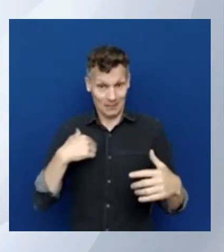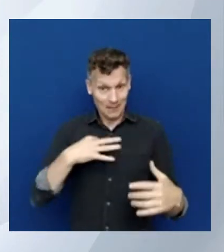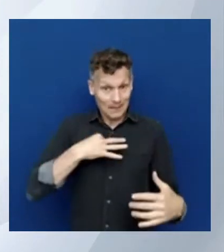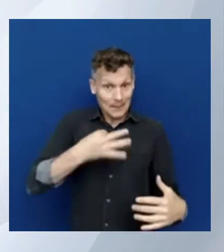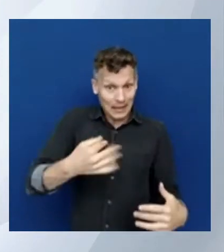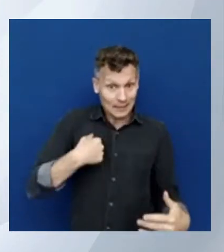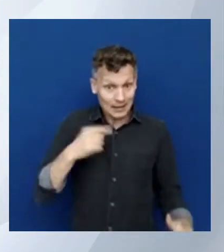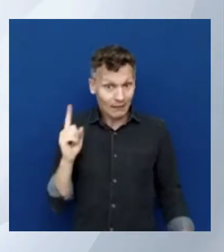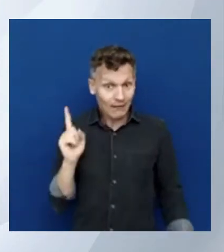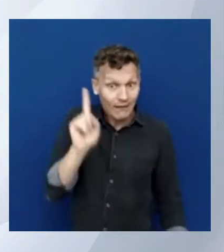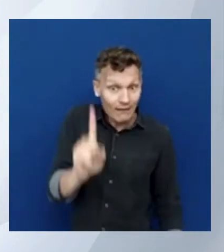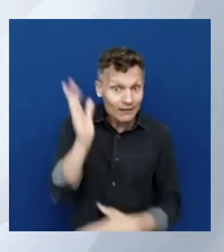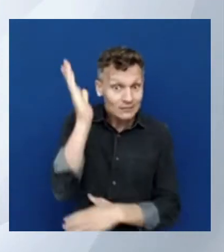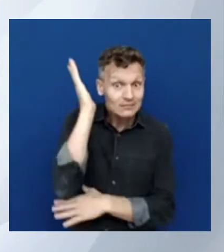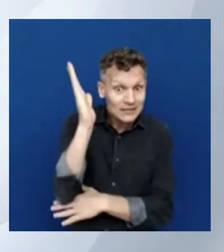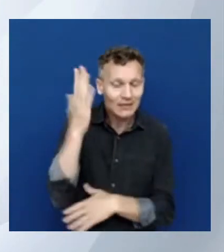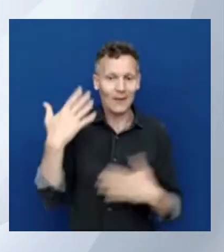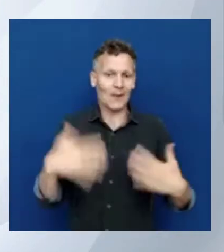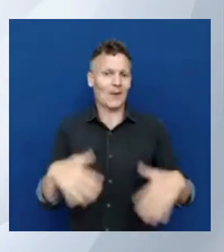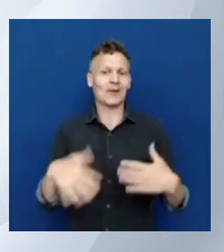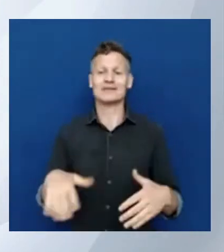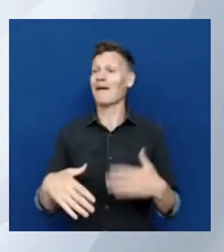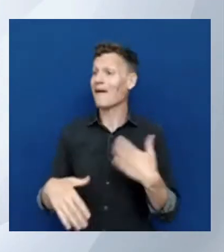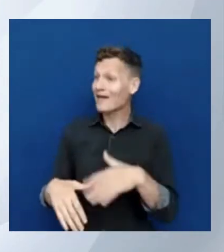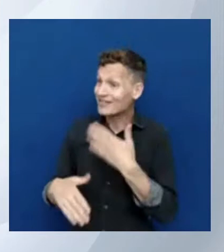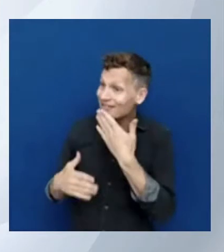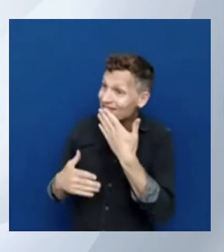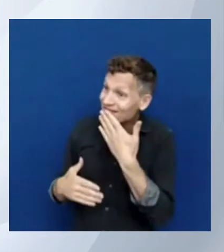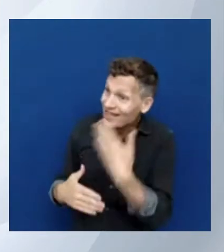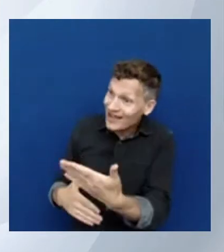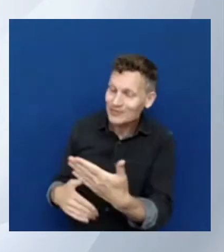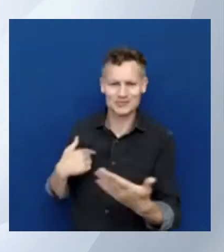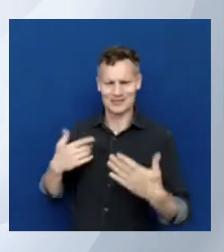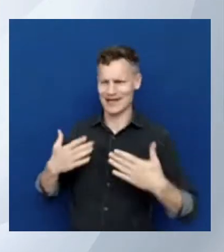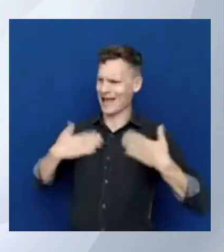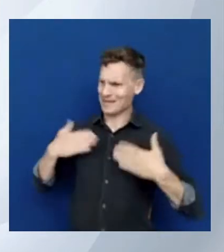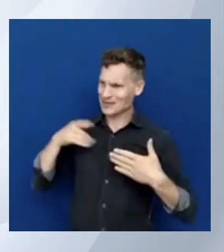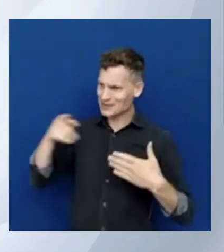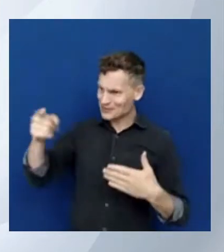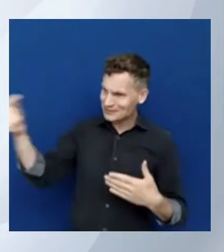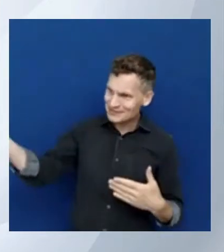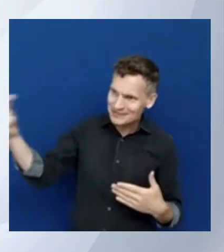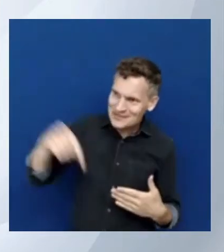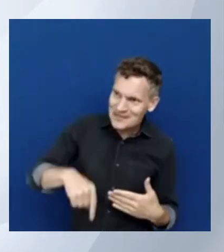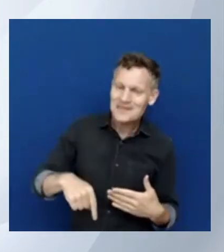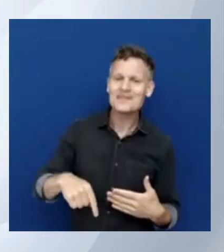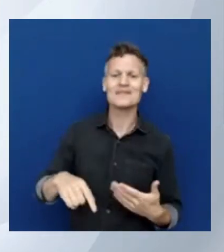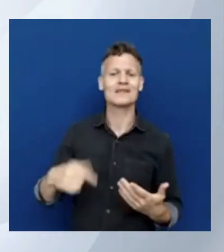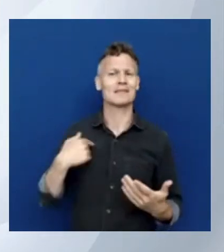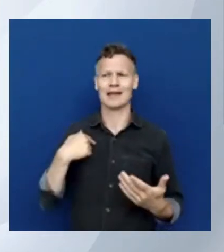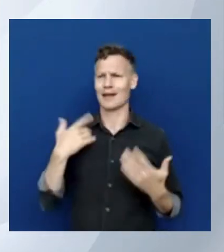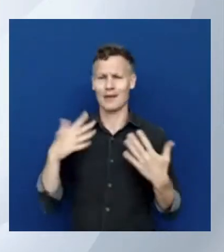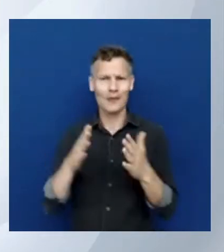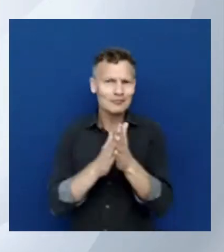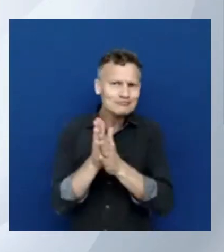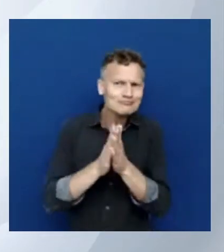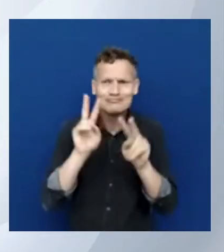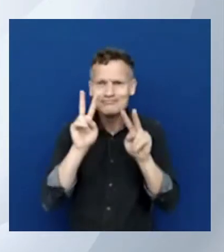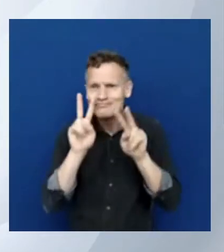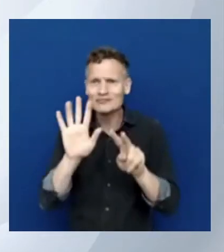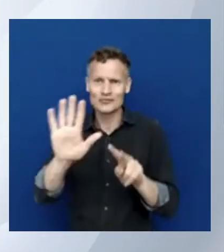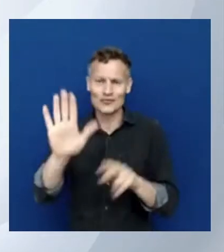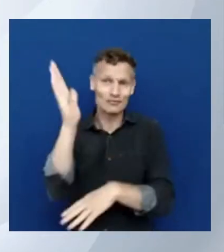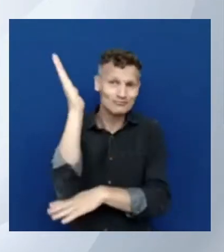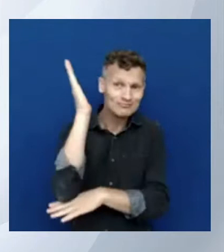Oh, thank you, and we are so happy to have you here. And I'm particularly looking forward to your talk